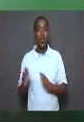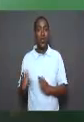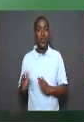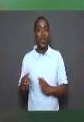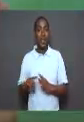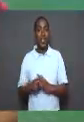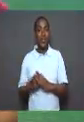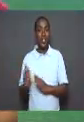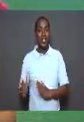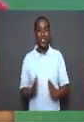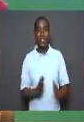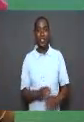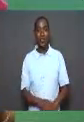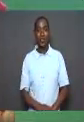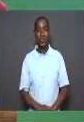begin.